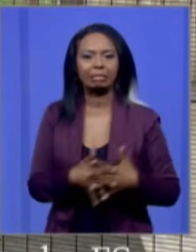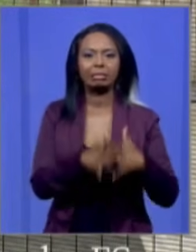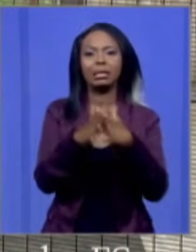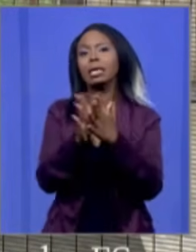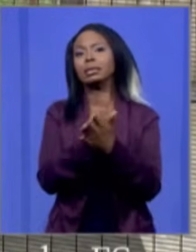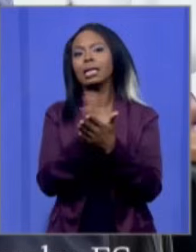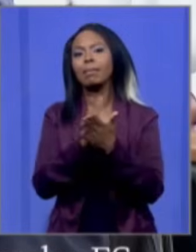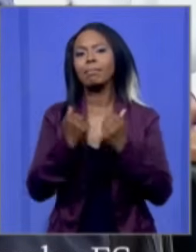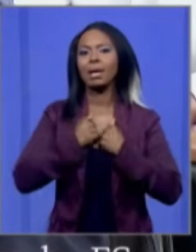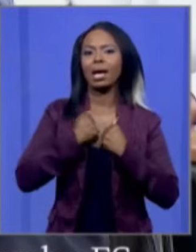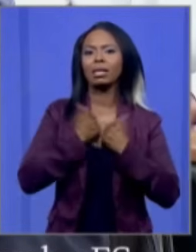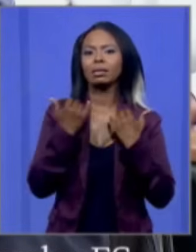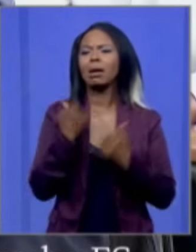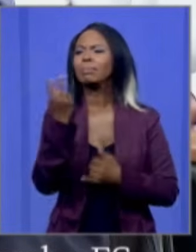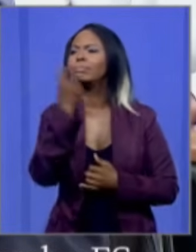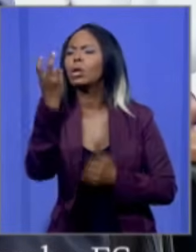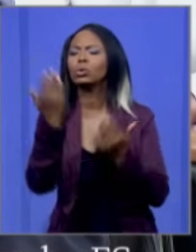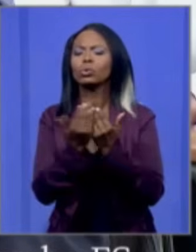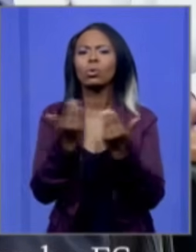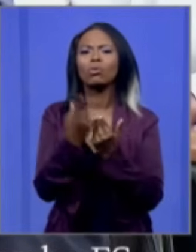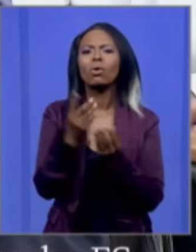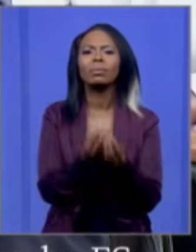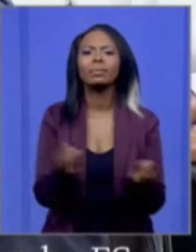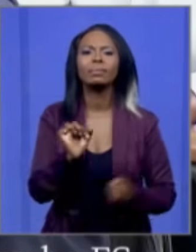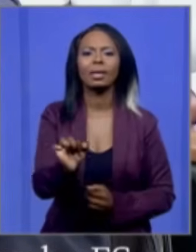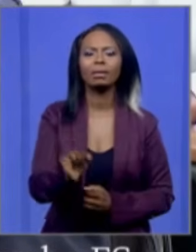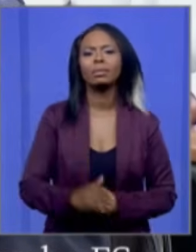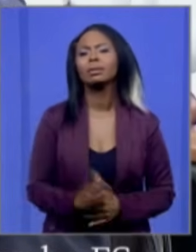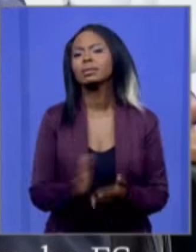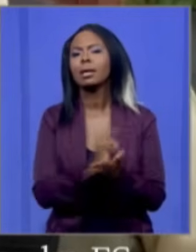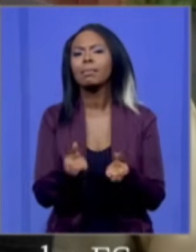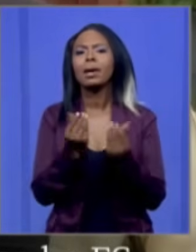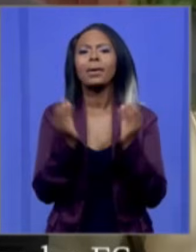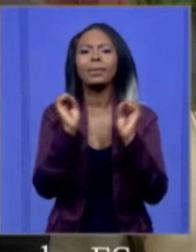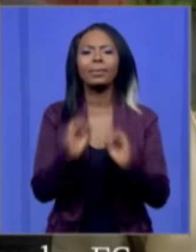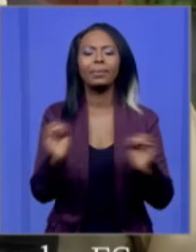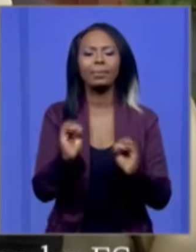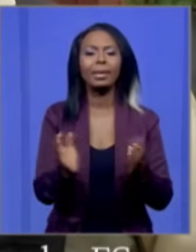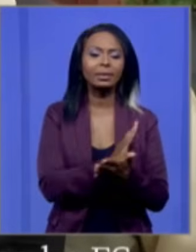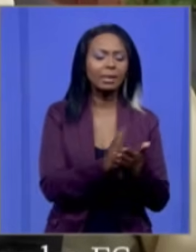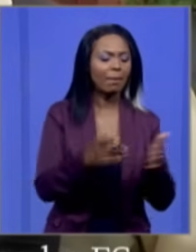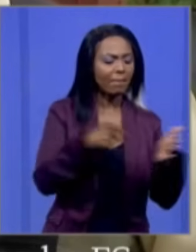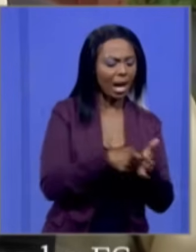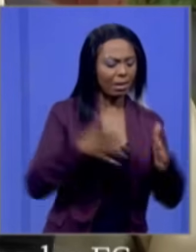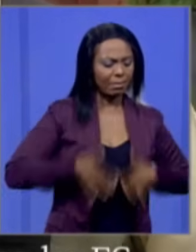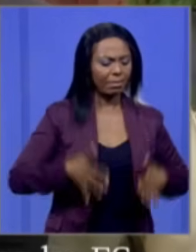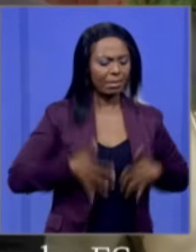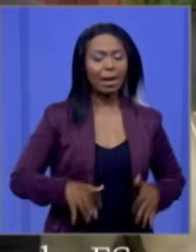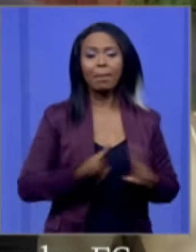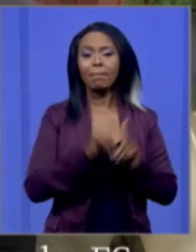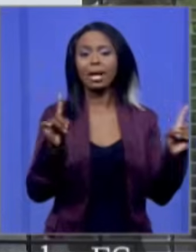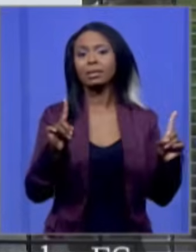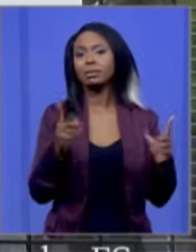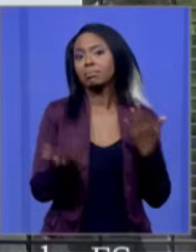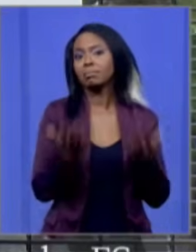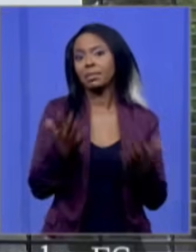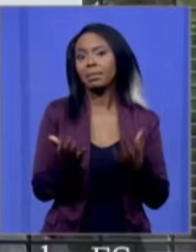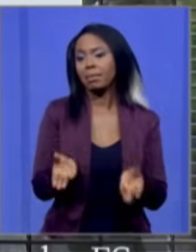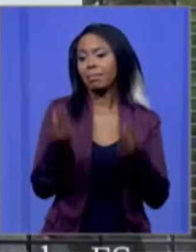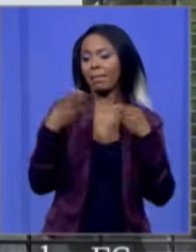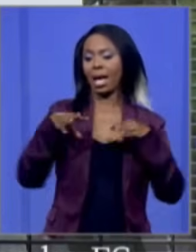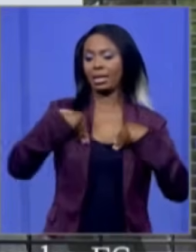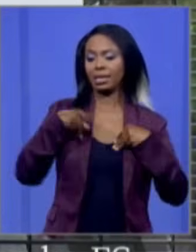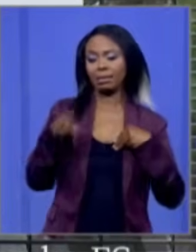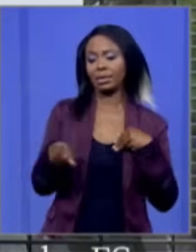sa bana ba bona. Ka bo madimabe ba bang ba rekile diaparo tsa dikolo tseo ho ka etsahalang hore ba se amohelwe